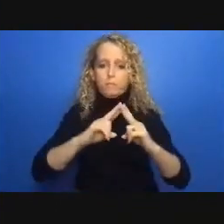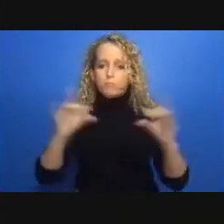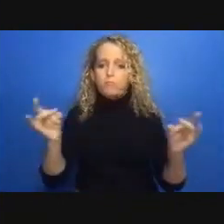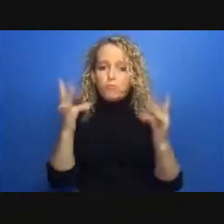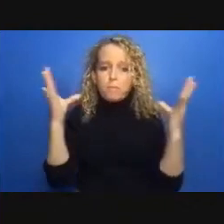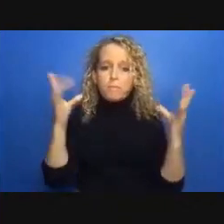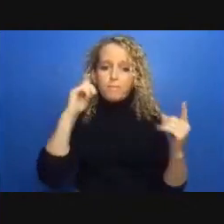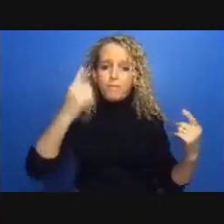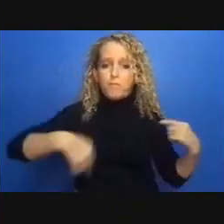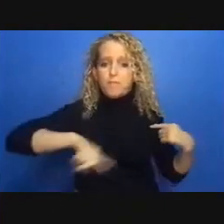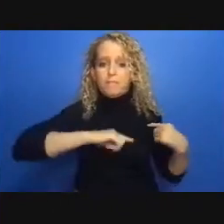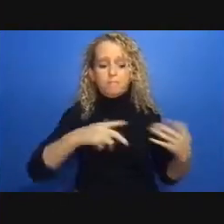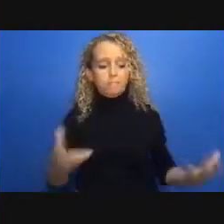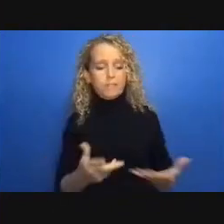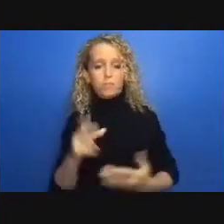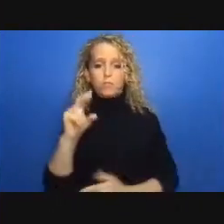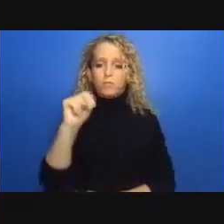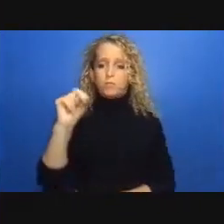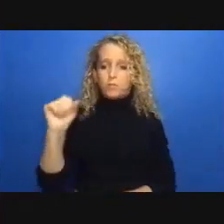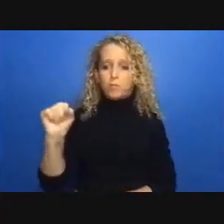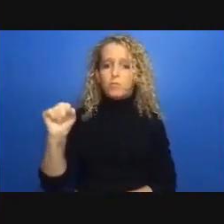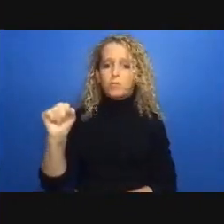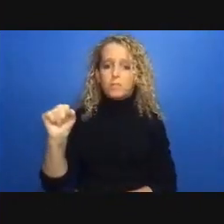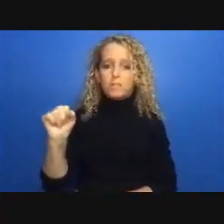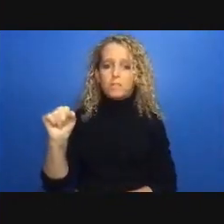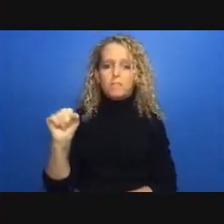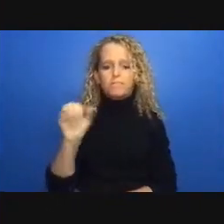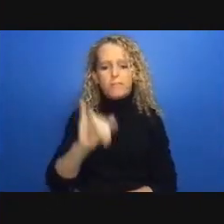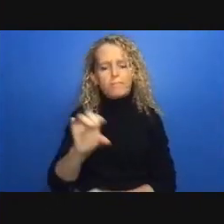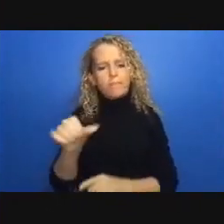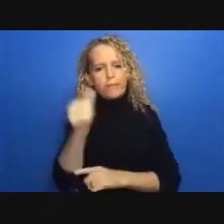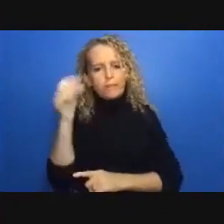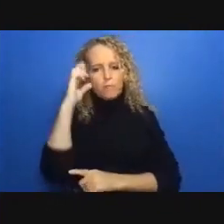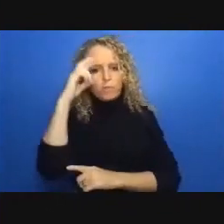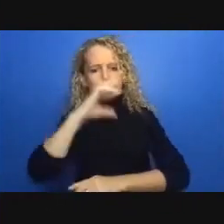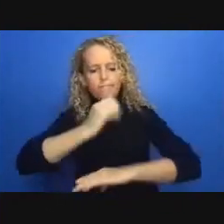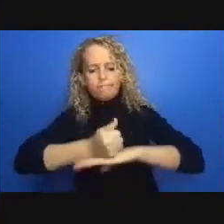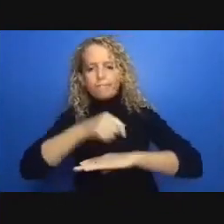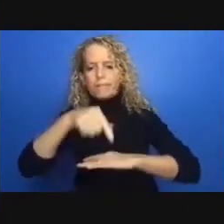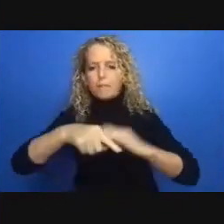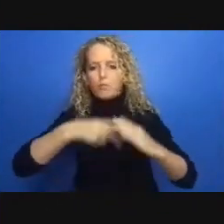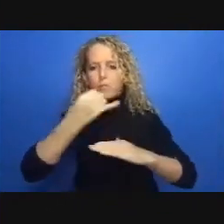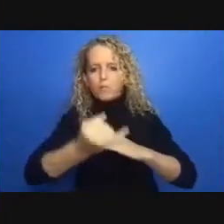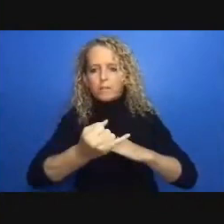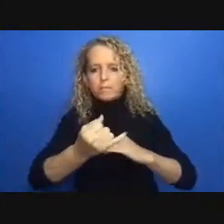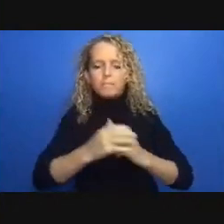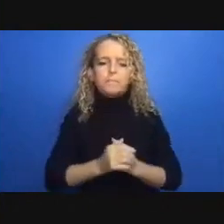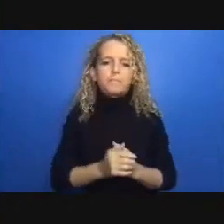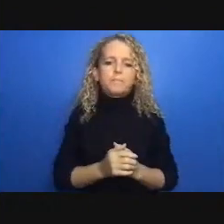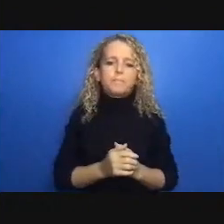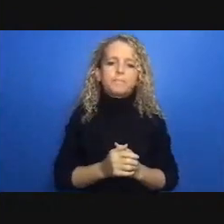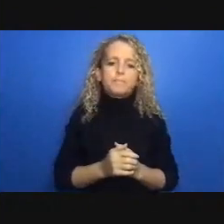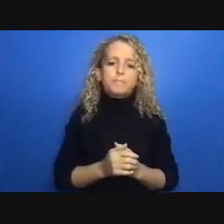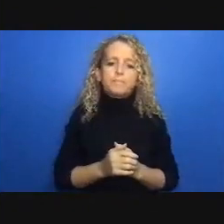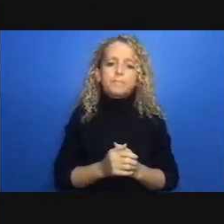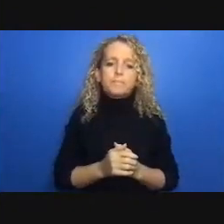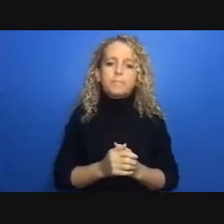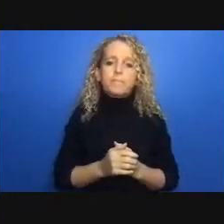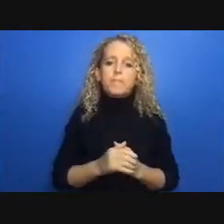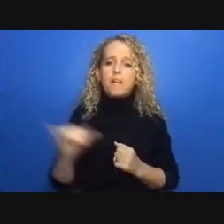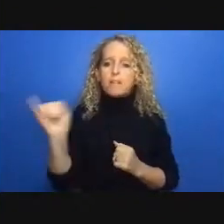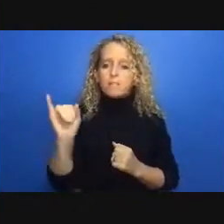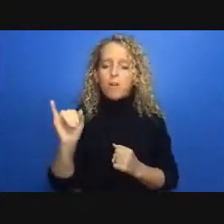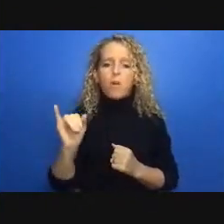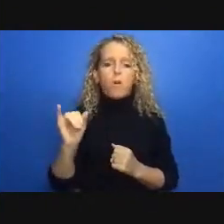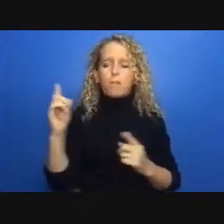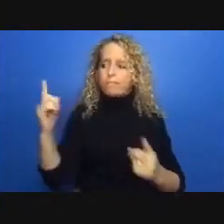And that's also woven into the purpose behind this project. And I think at the same time as everybody else, we're dealing with the legacies of racism